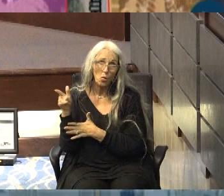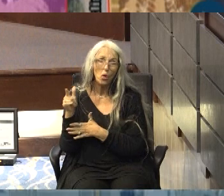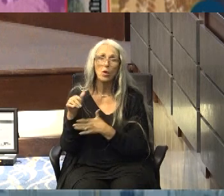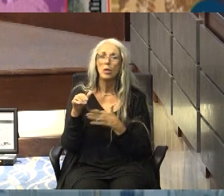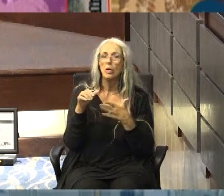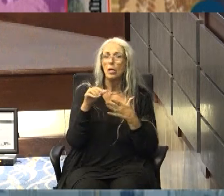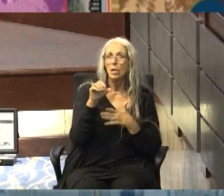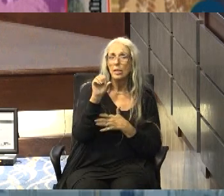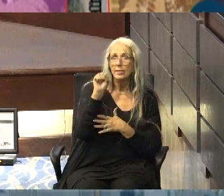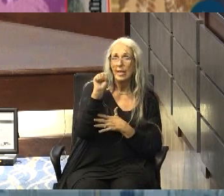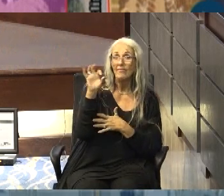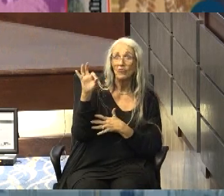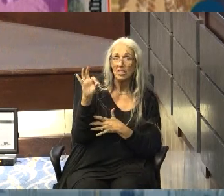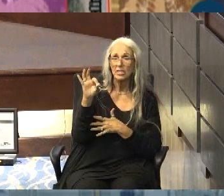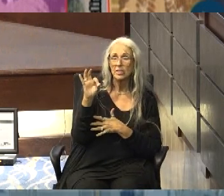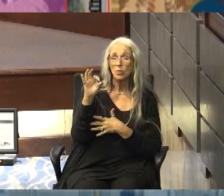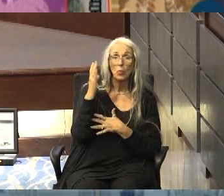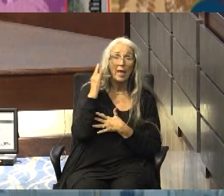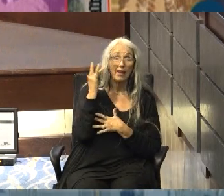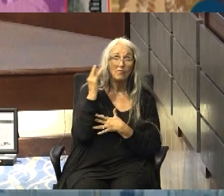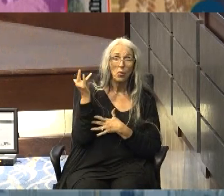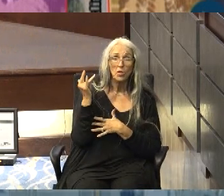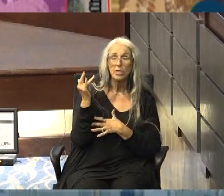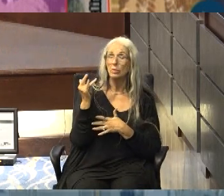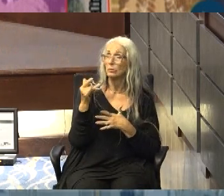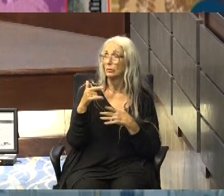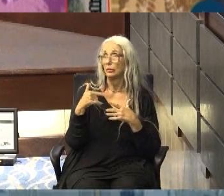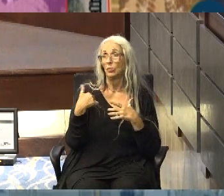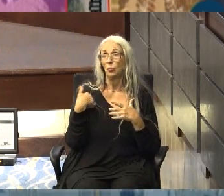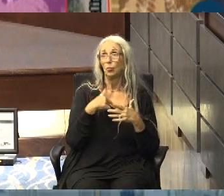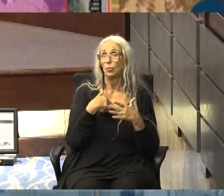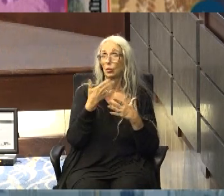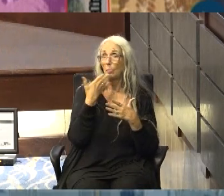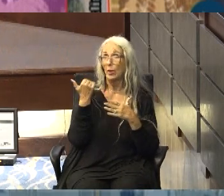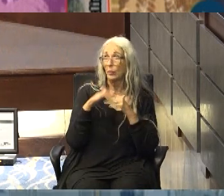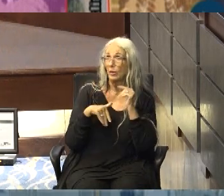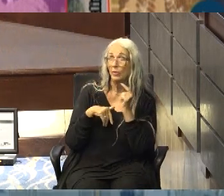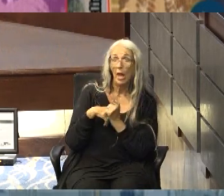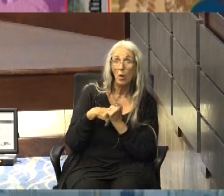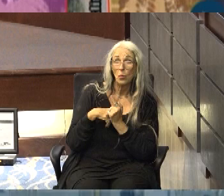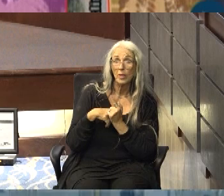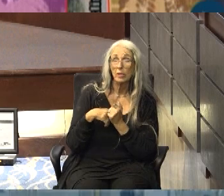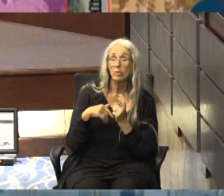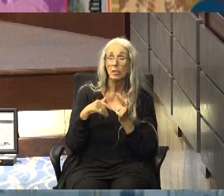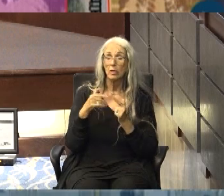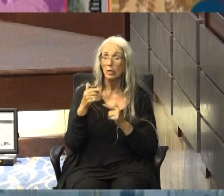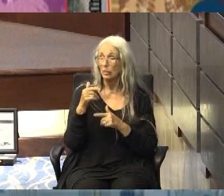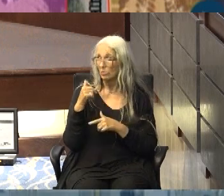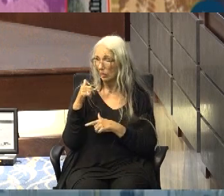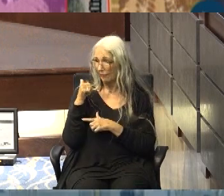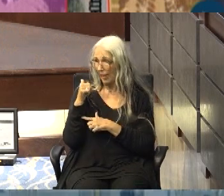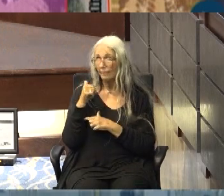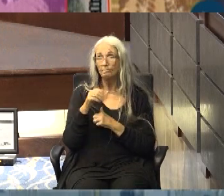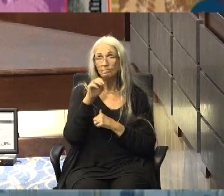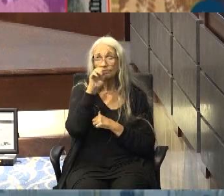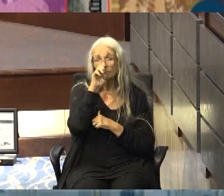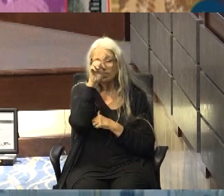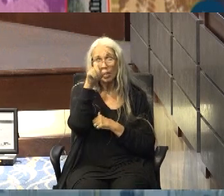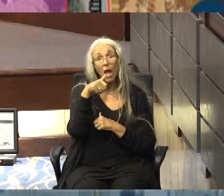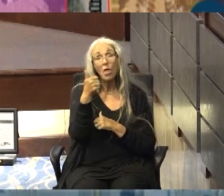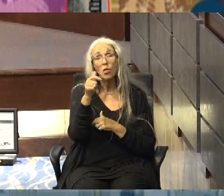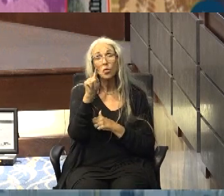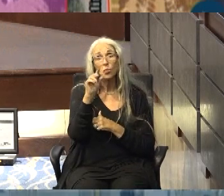and I'm really excited for what this is doing for Waco. So great job, Jeremy. There's other tools that